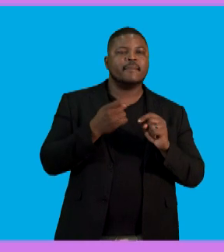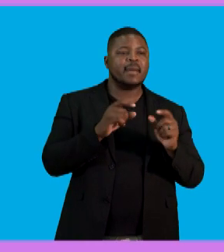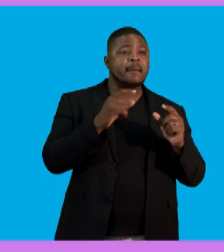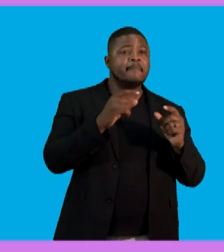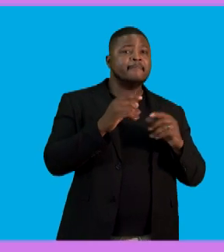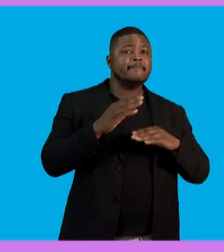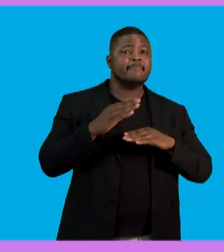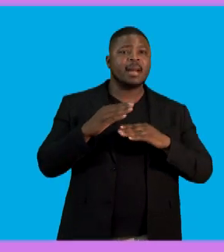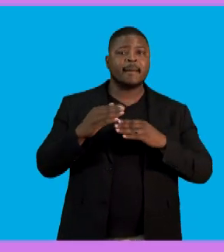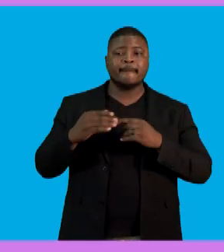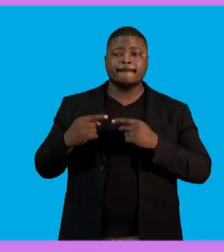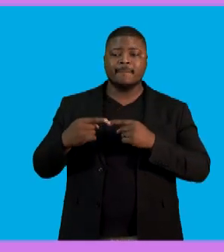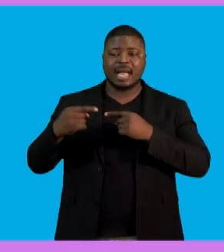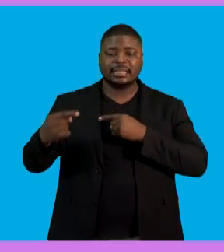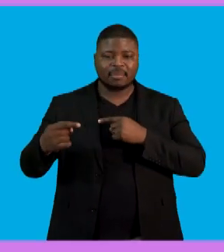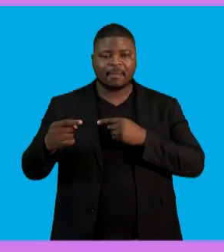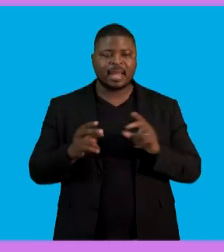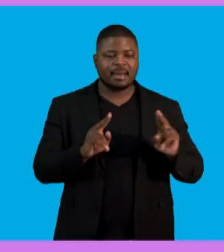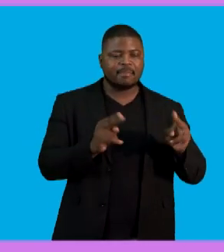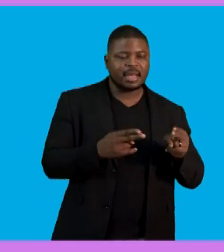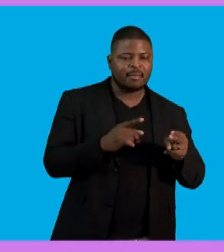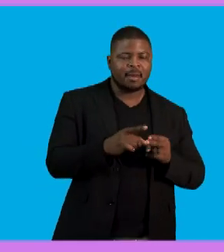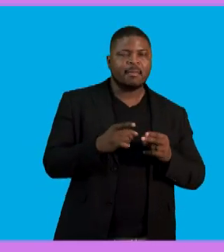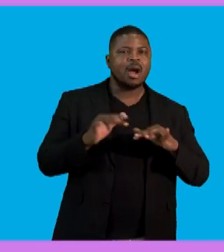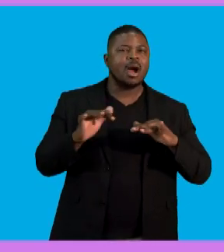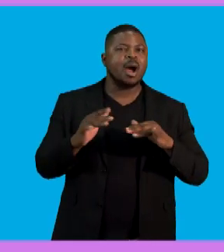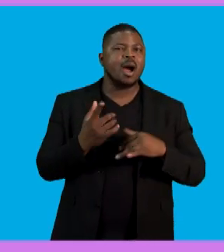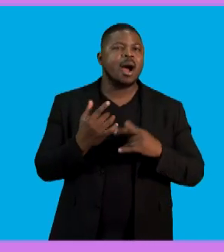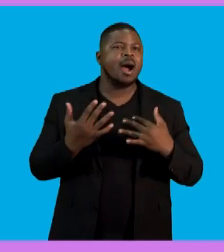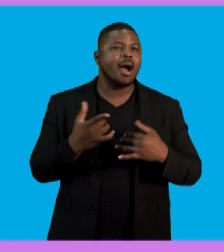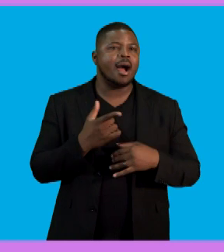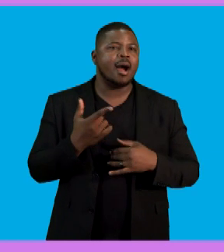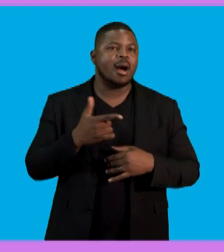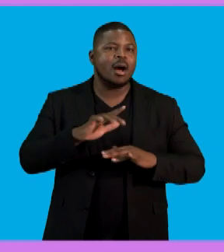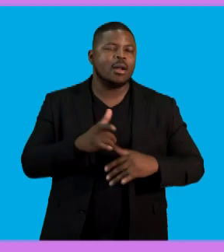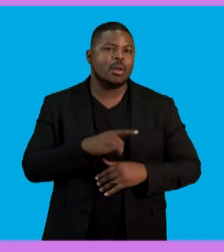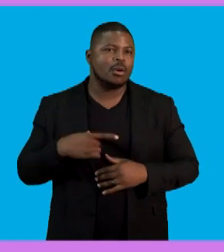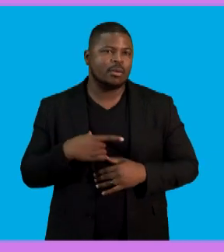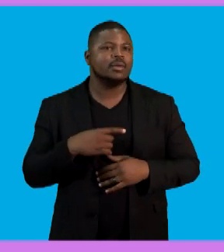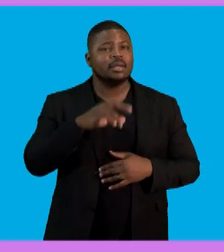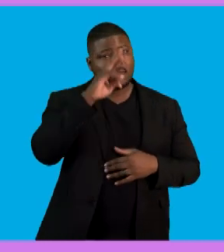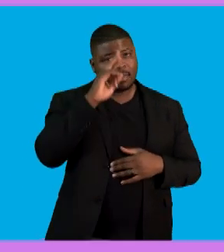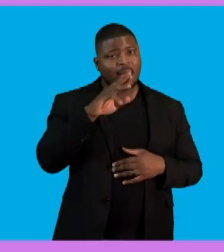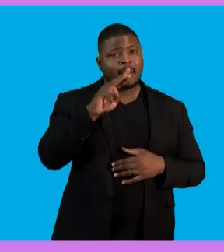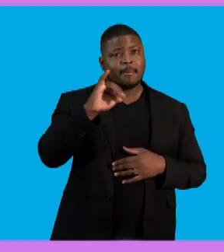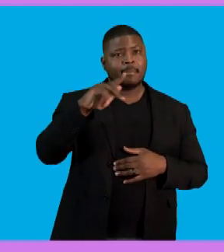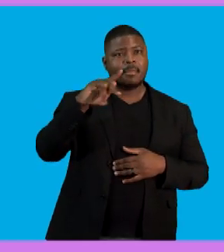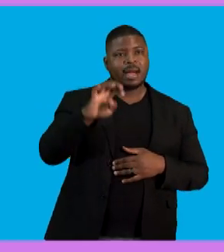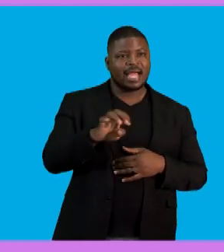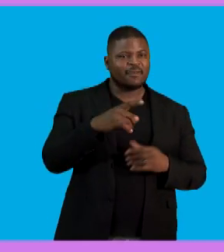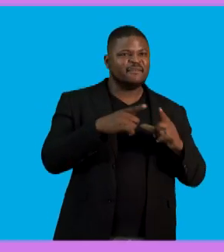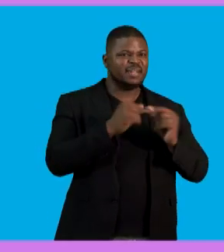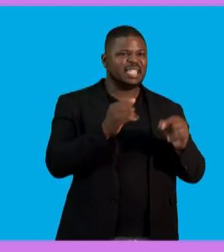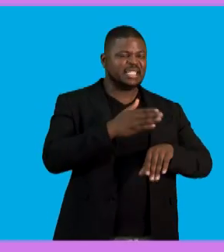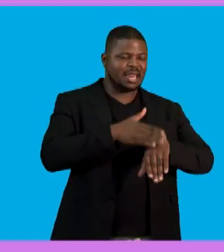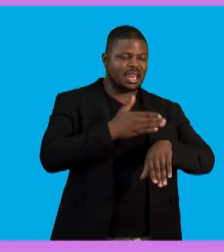minimum duration. What is our maximum duration? The person that finished later than all of them is Mike, because it's 51. So it means